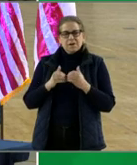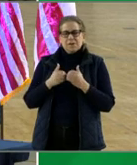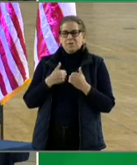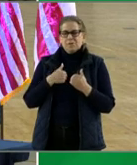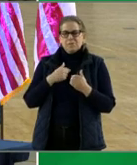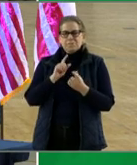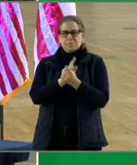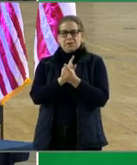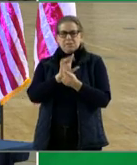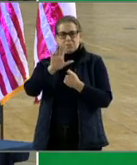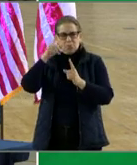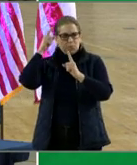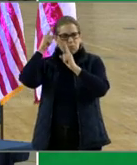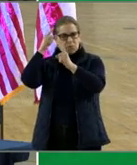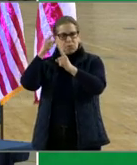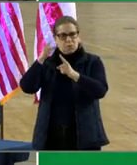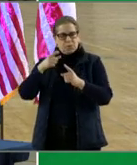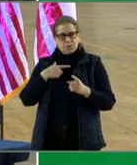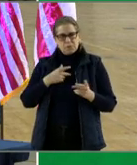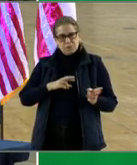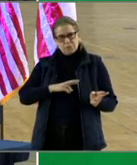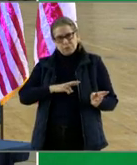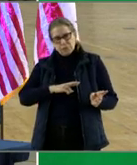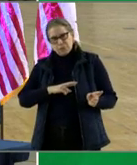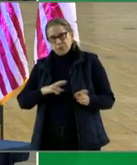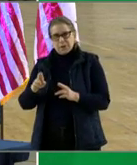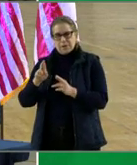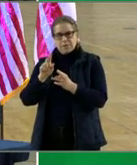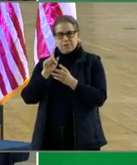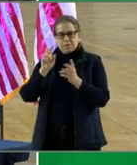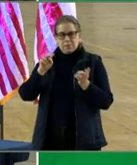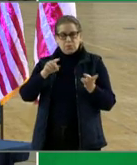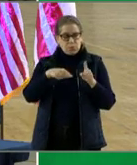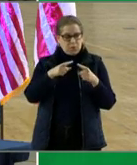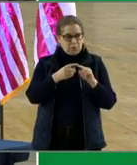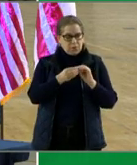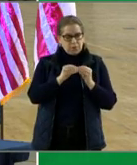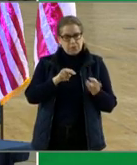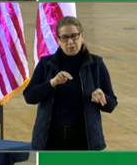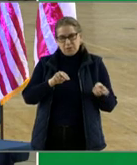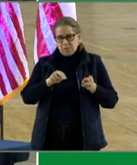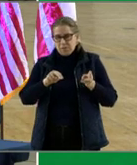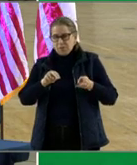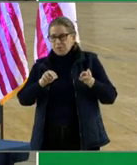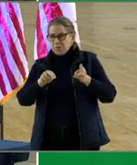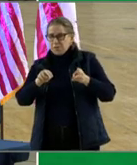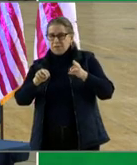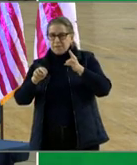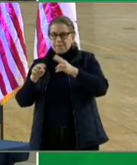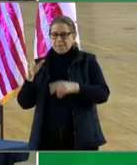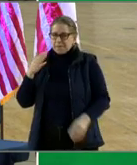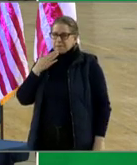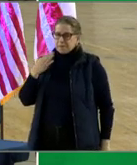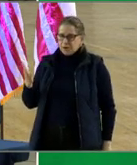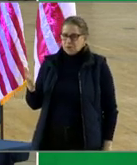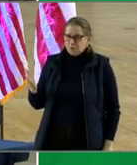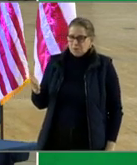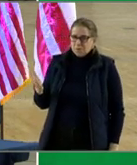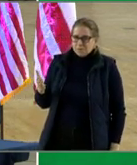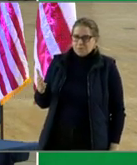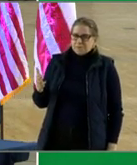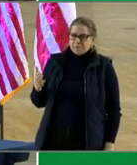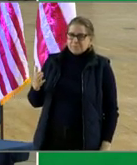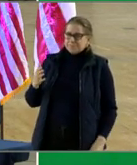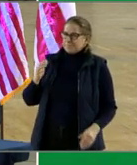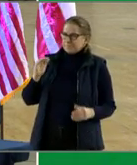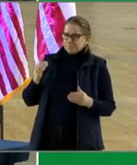for when we believe we'll need them. Thank you, and I appreciate I'm being a little repetitive, but I'm just forwarding these questions. Councilmember Silverman